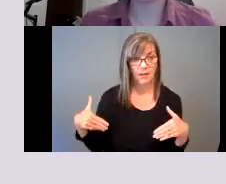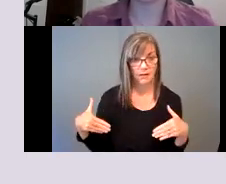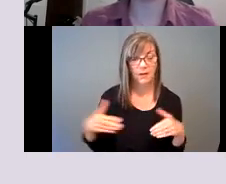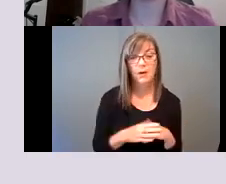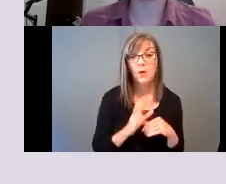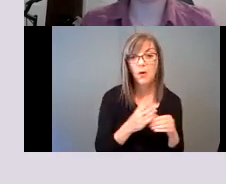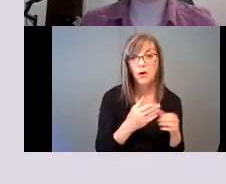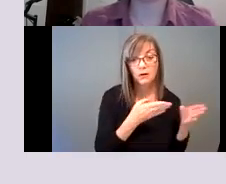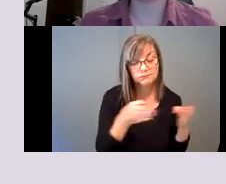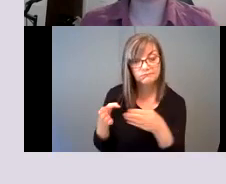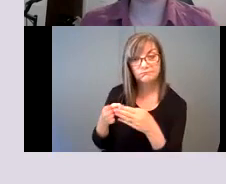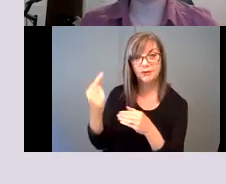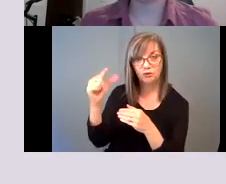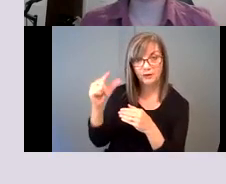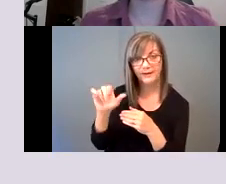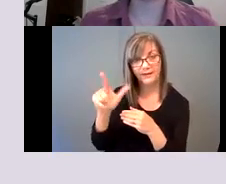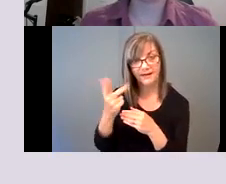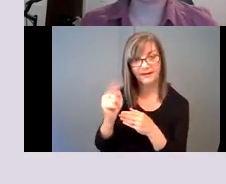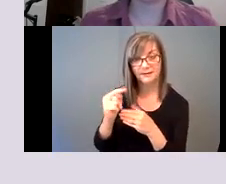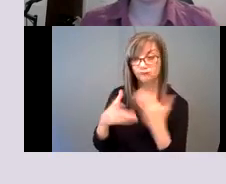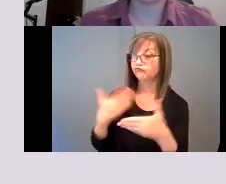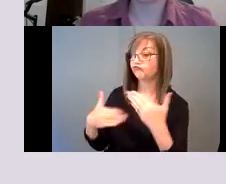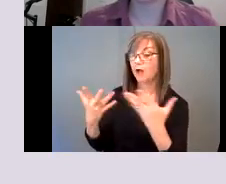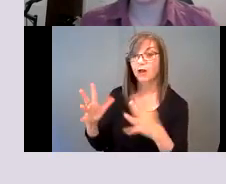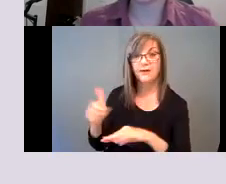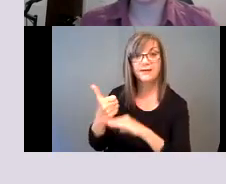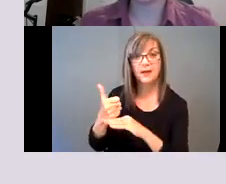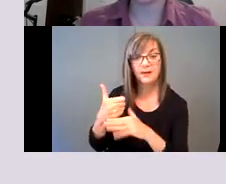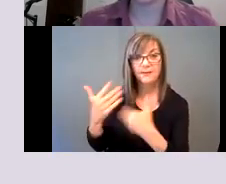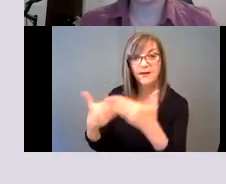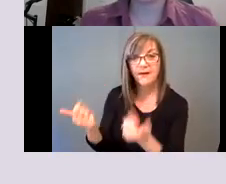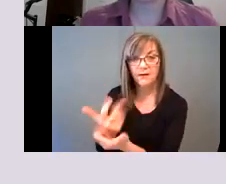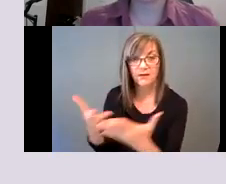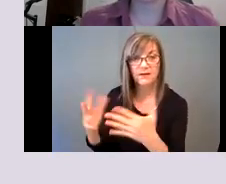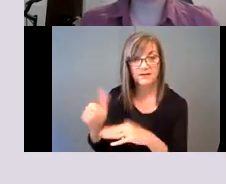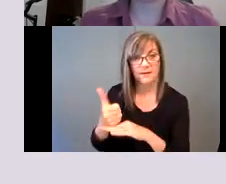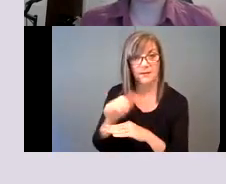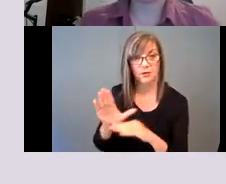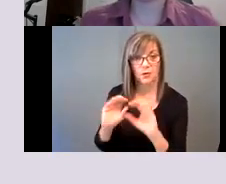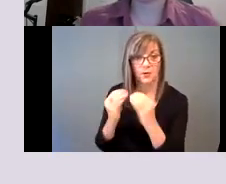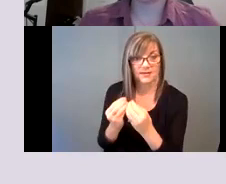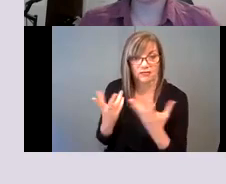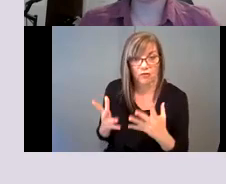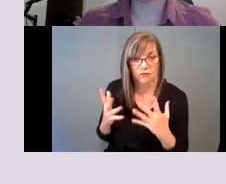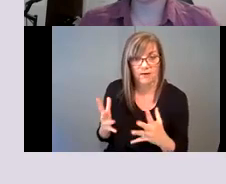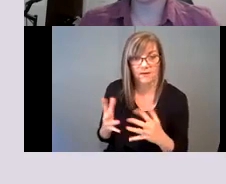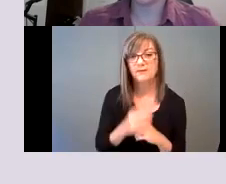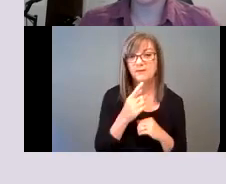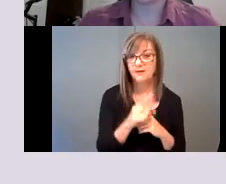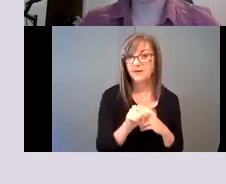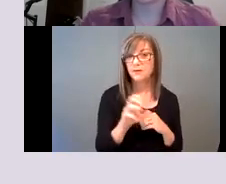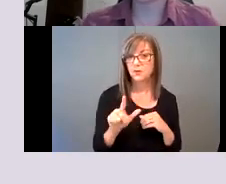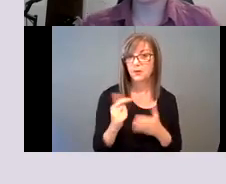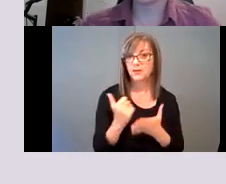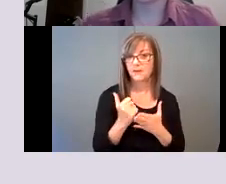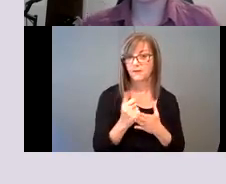of these components really are already integrated in your organization? So I think this can be a helpful tool if you're trying to figure